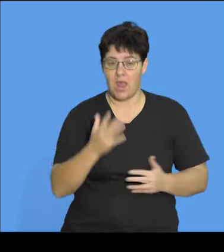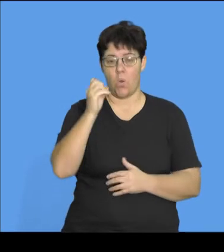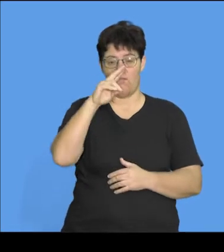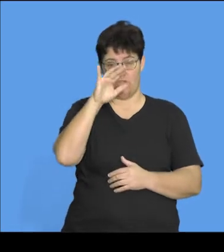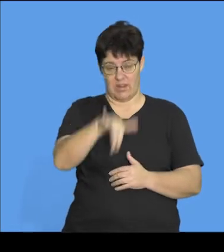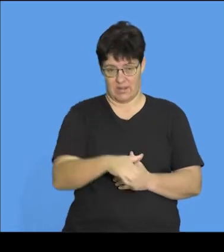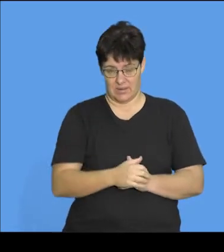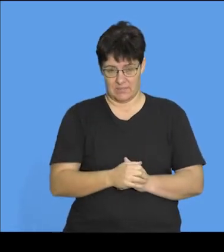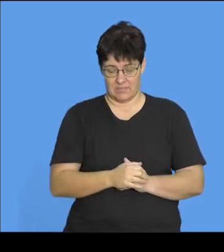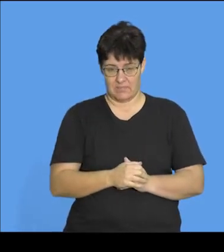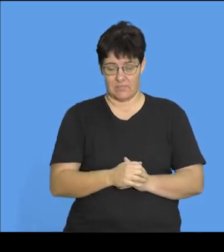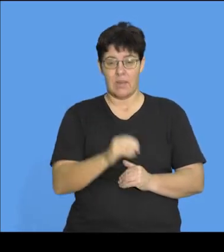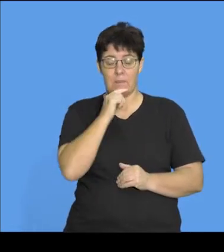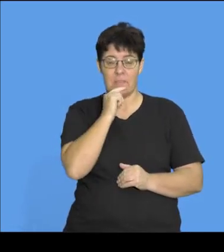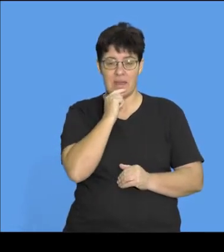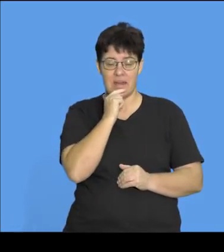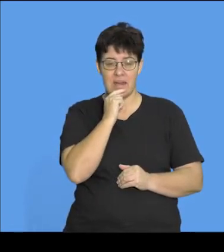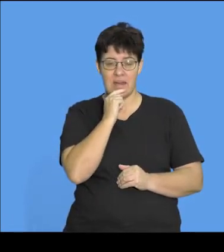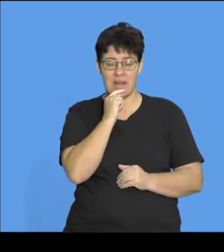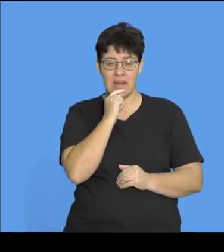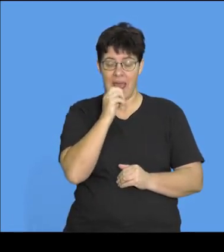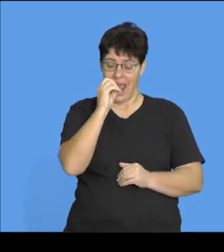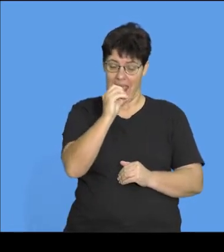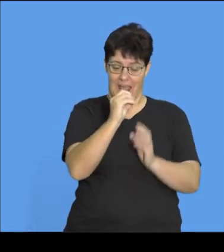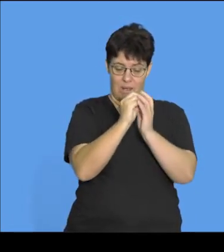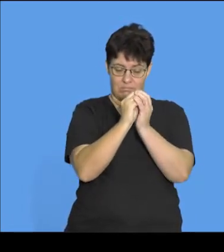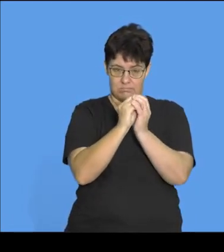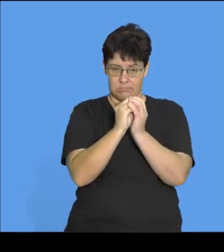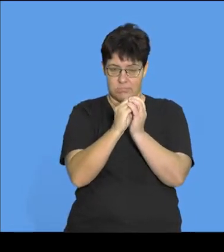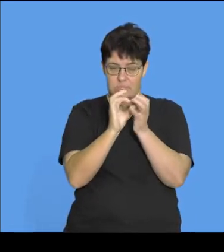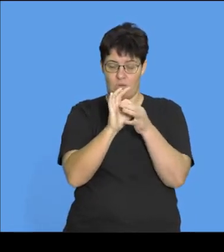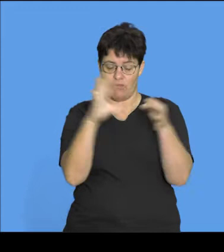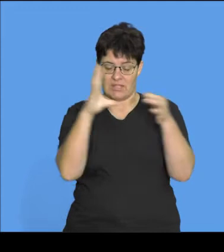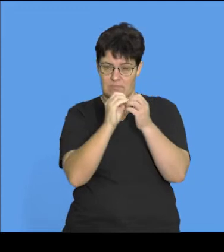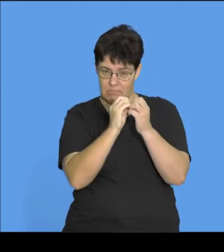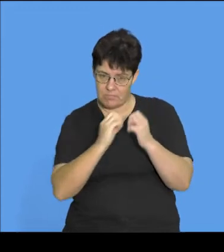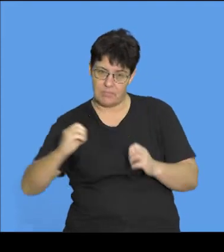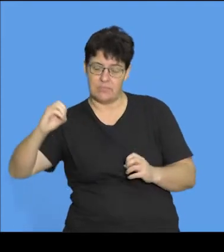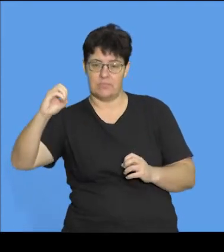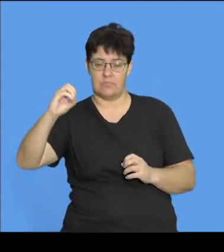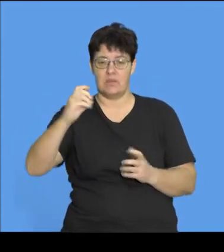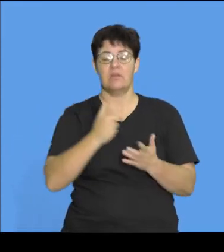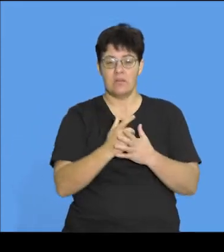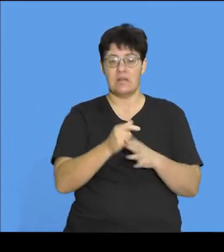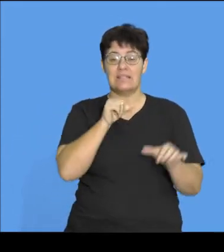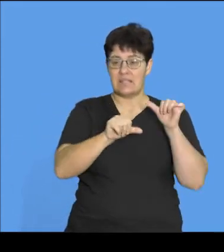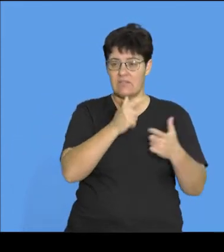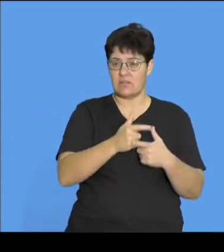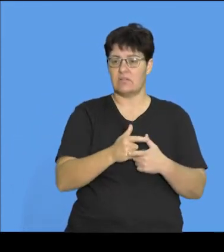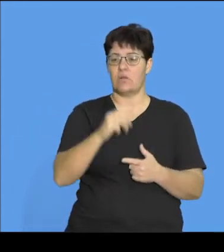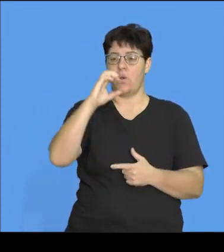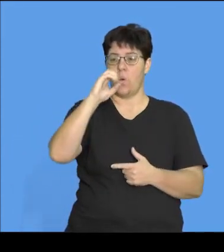Ovulation is the release of a ripe egg, which we often refer to correctly in scientific term as the